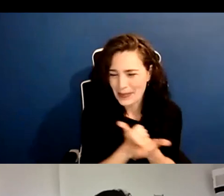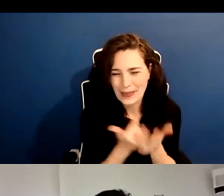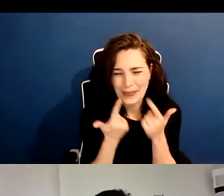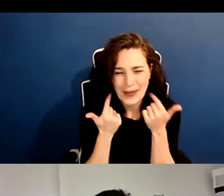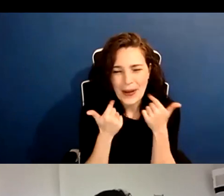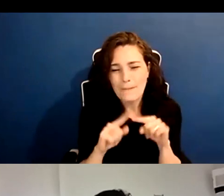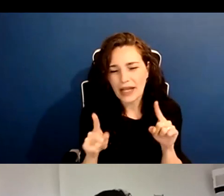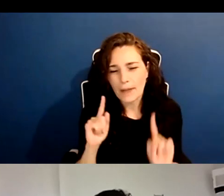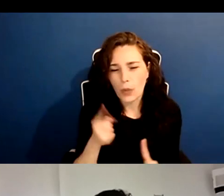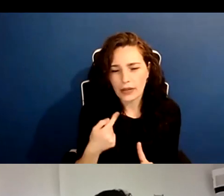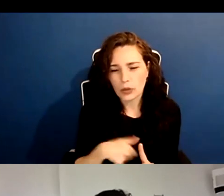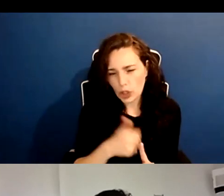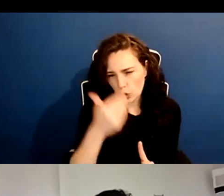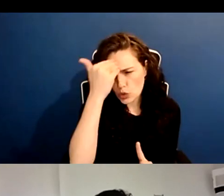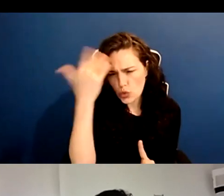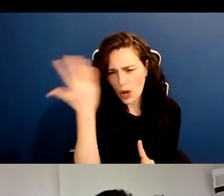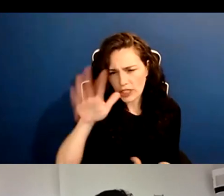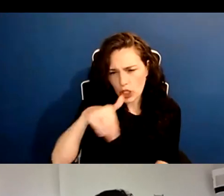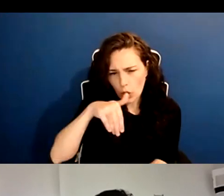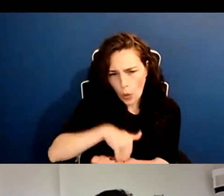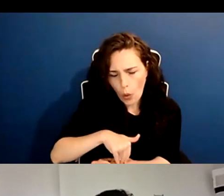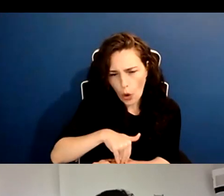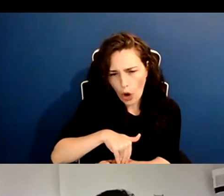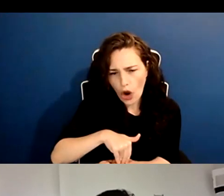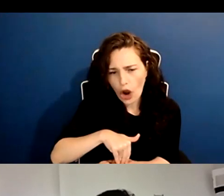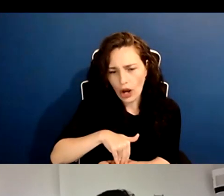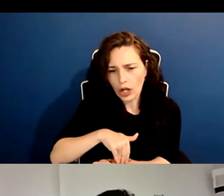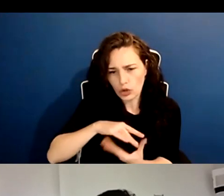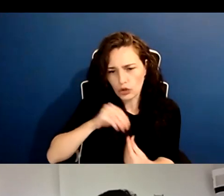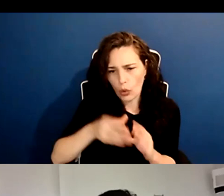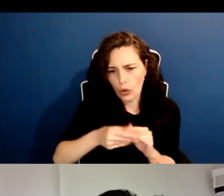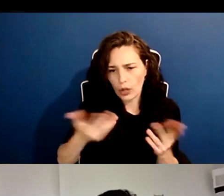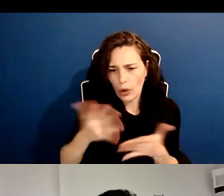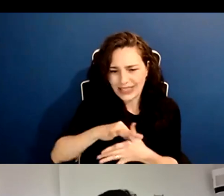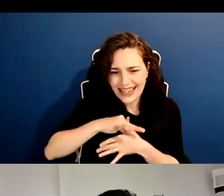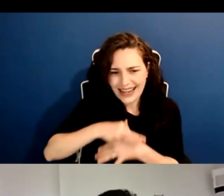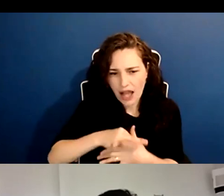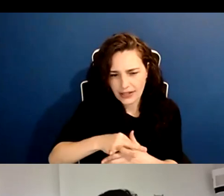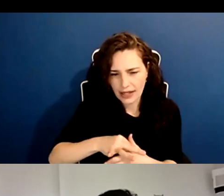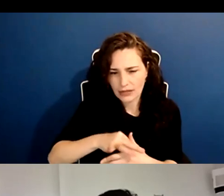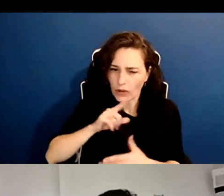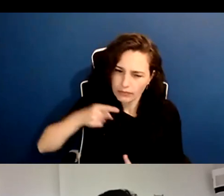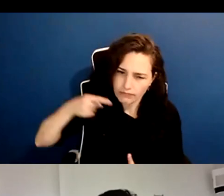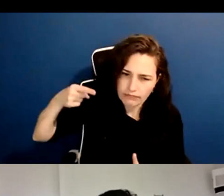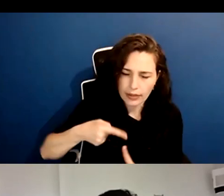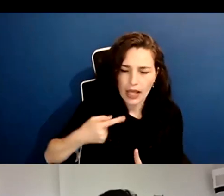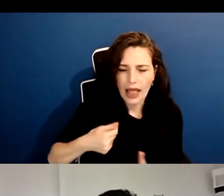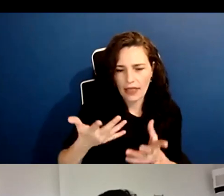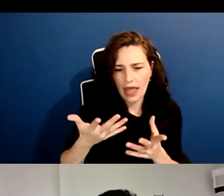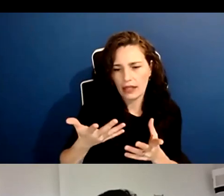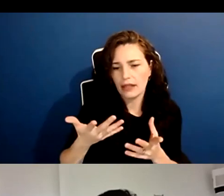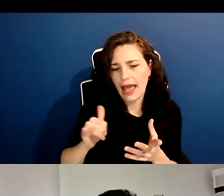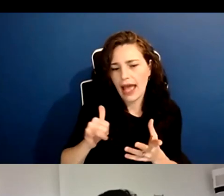we wanted to tell, the context that we wanted people to understand. And that really helped us, even though it was not the style that we were, of the film, but it was always